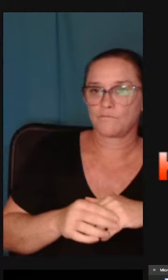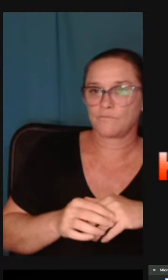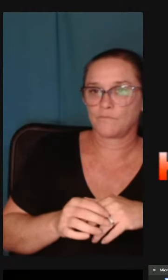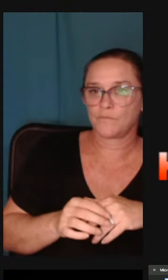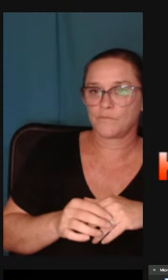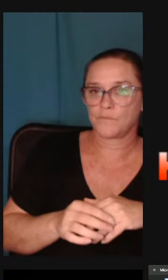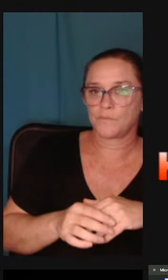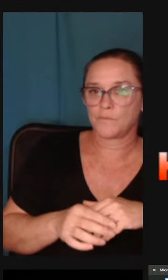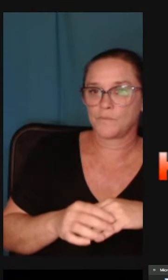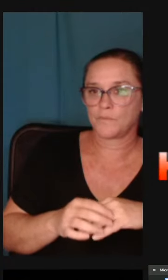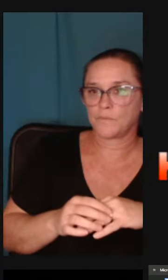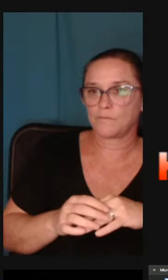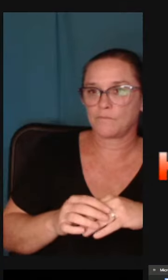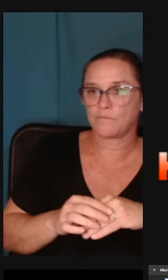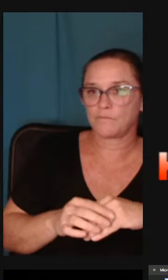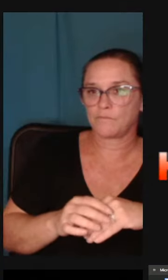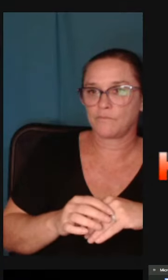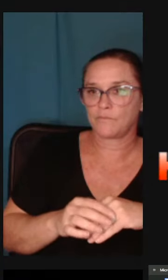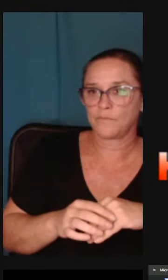So